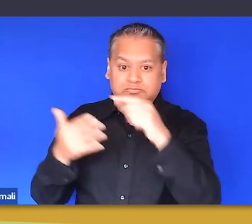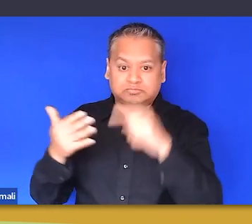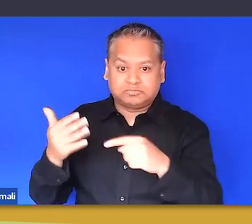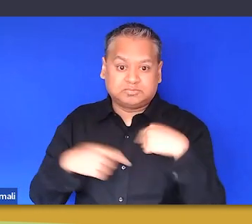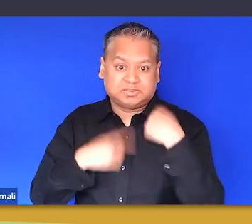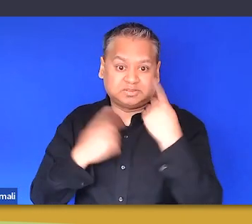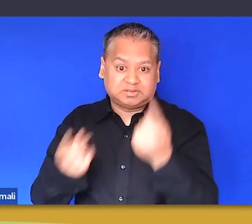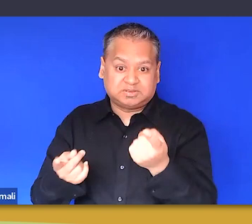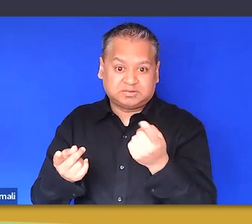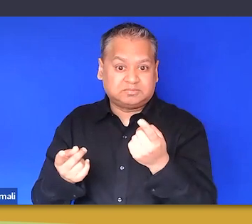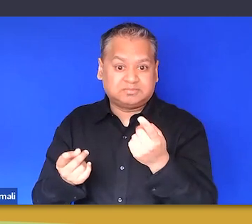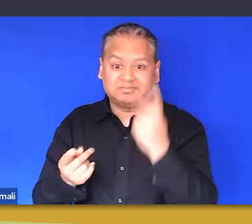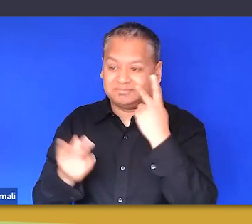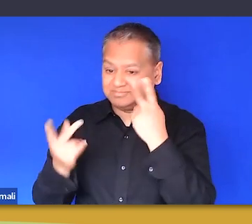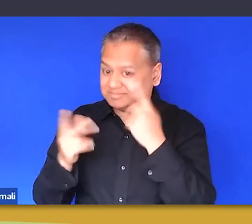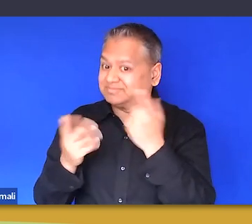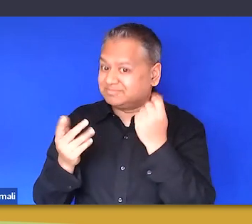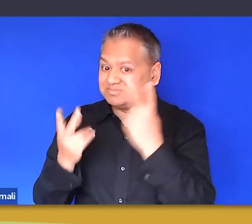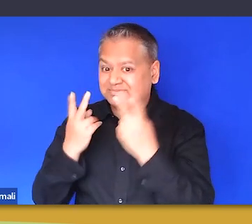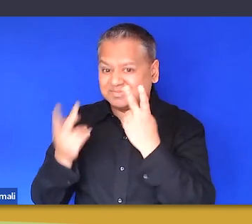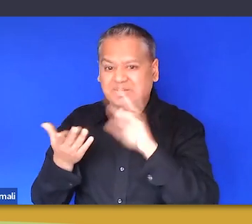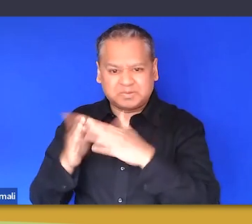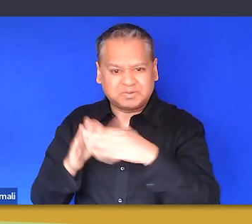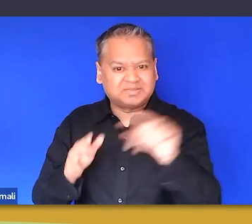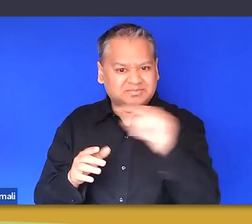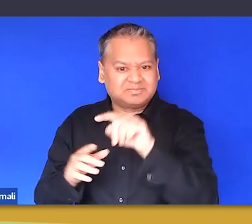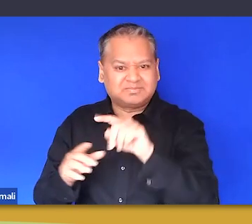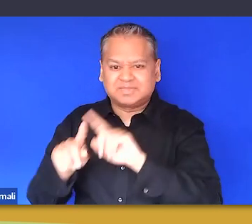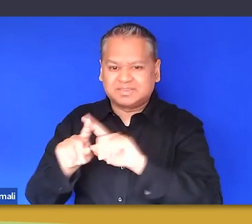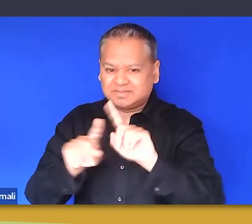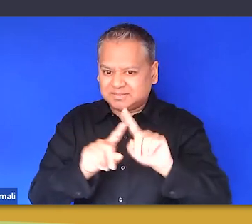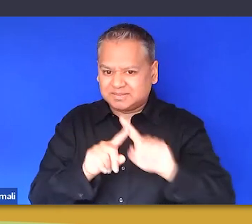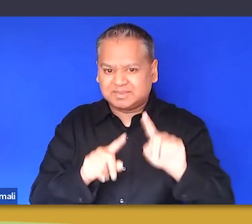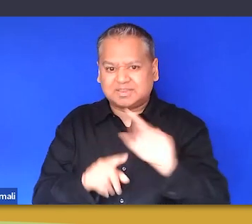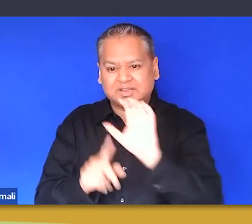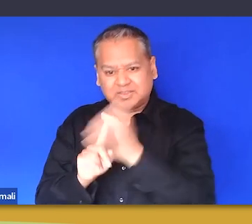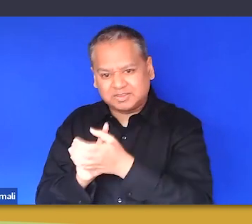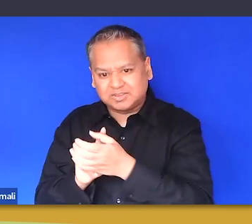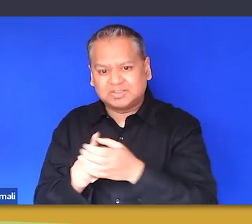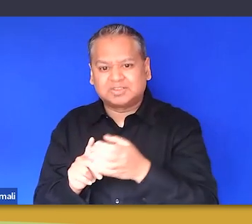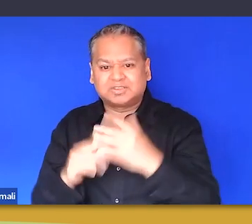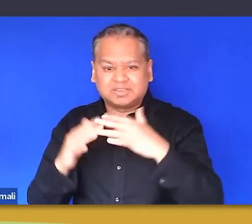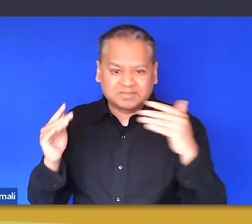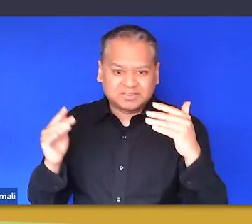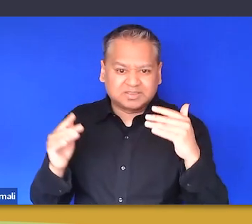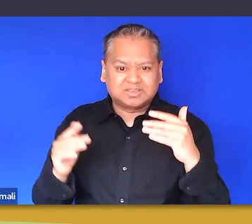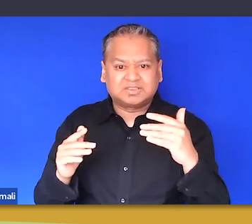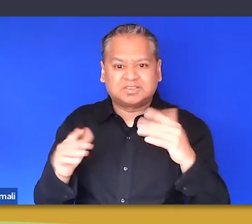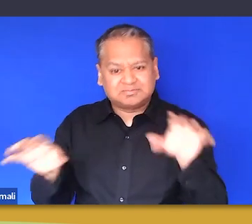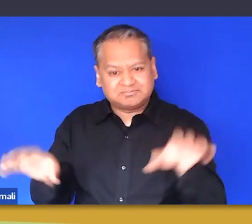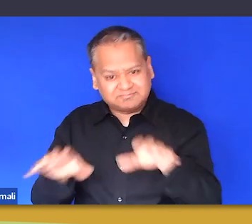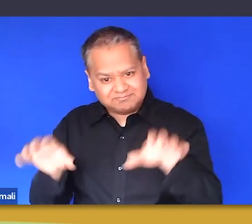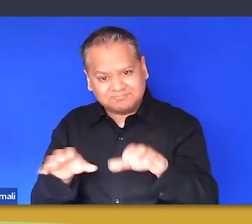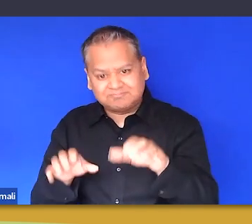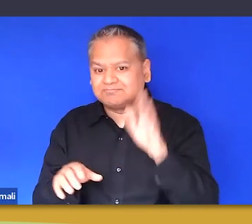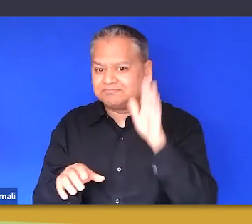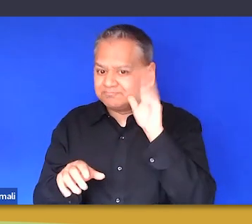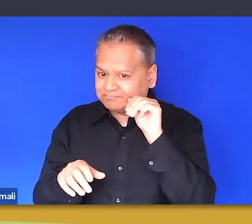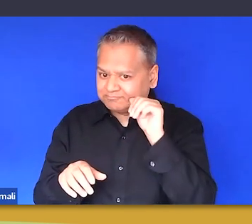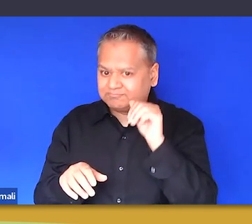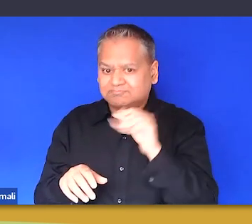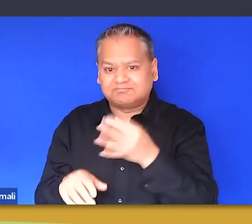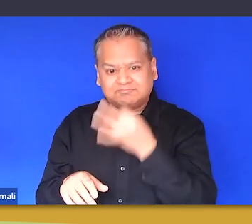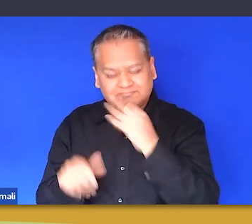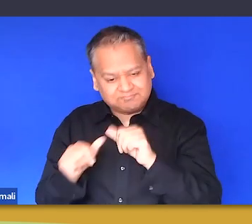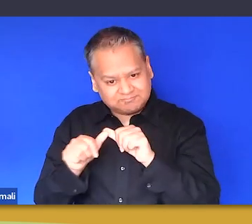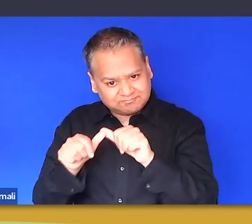racism and dismantle systemic barriers that we face in order to create a more just and equitable society.